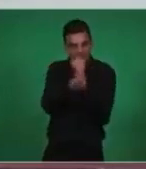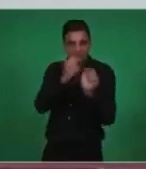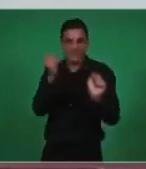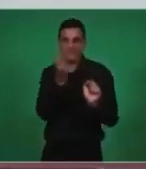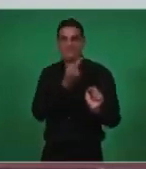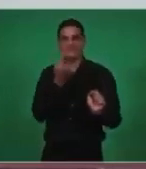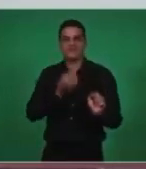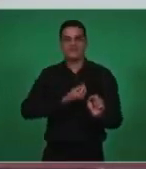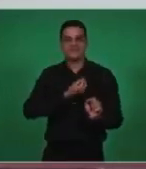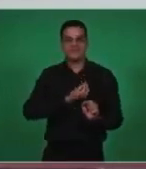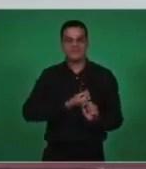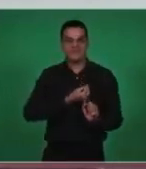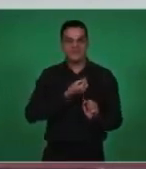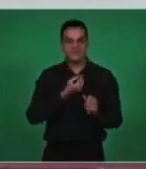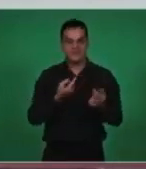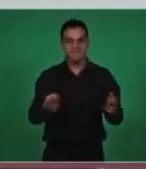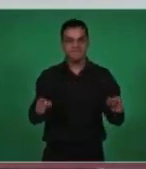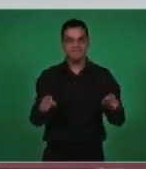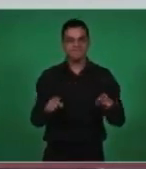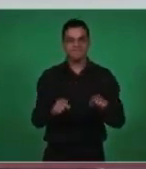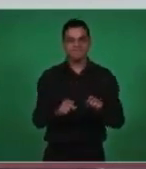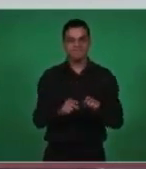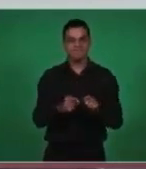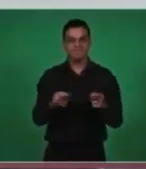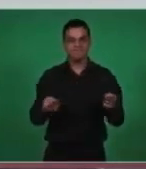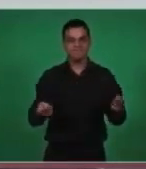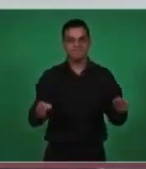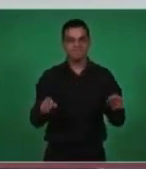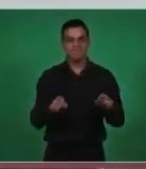pain and forgives us.